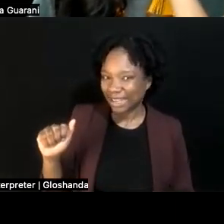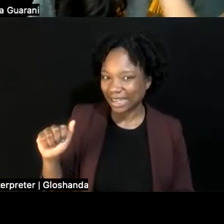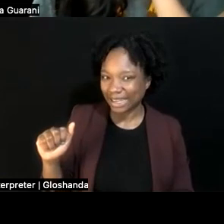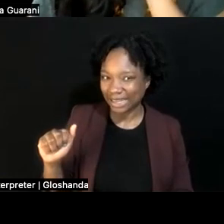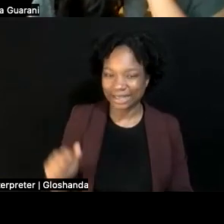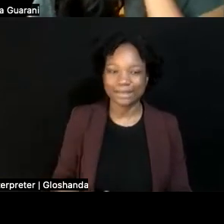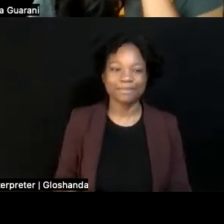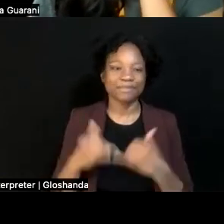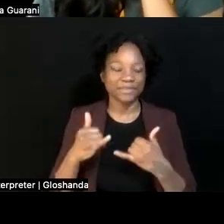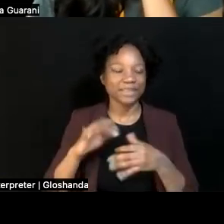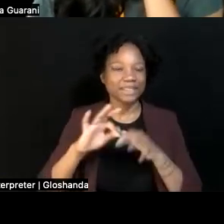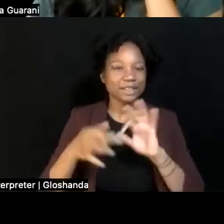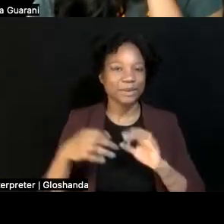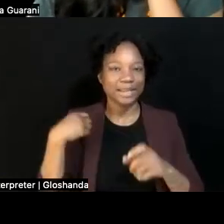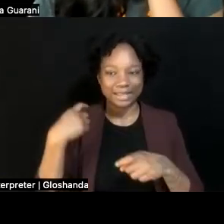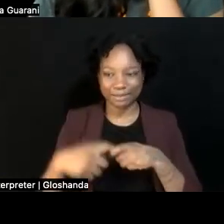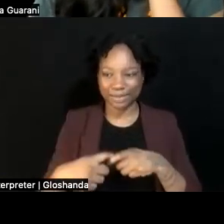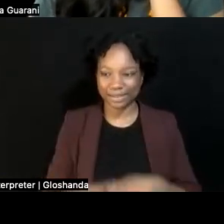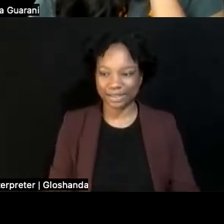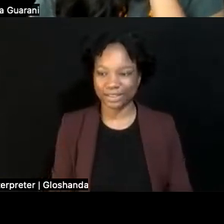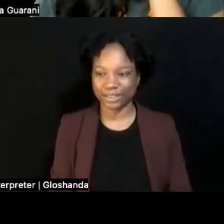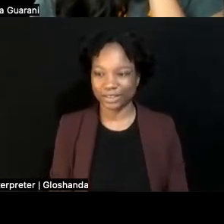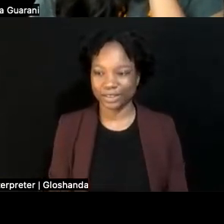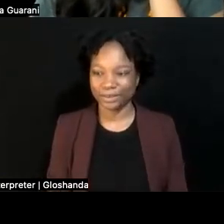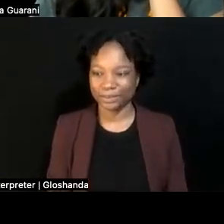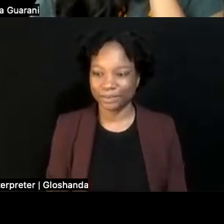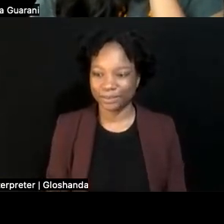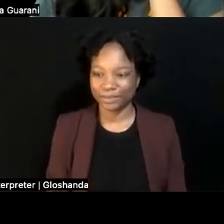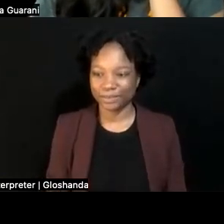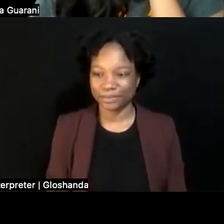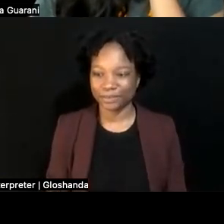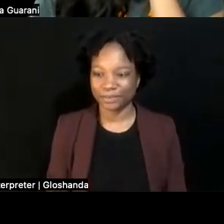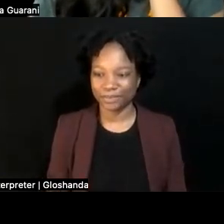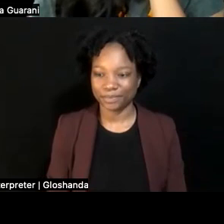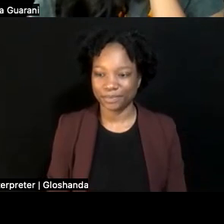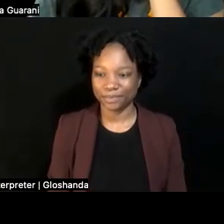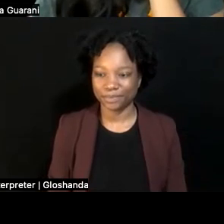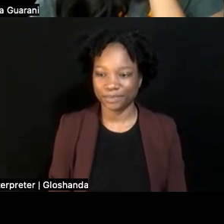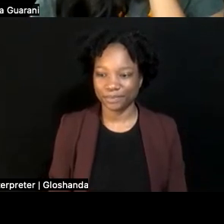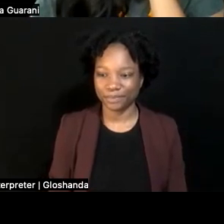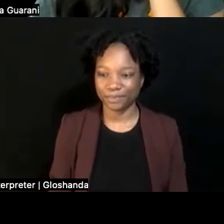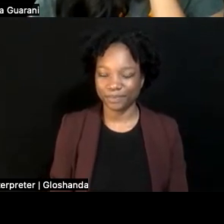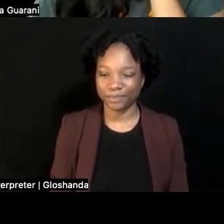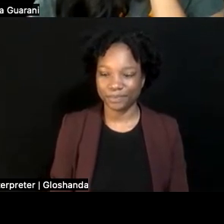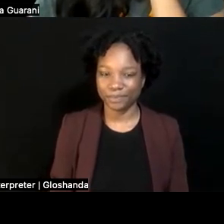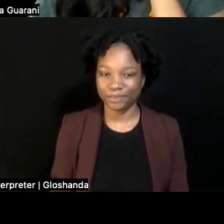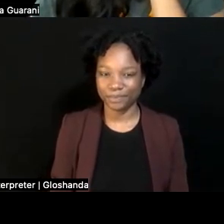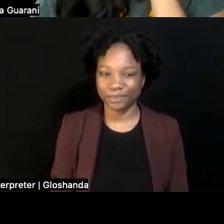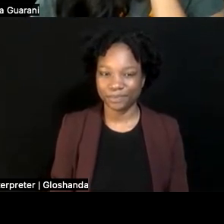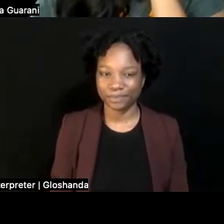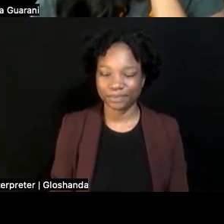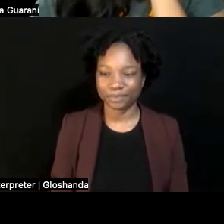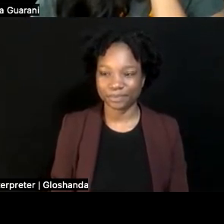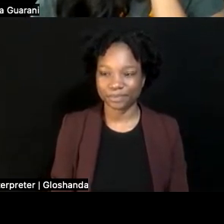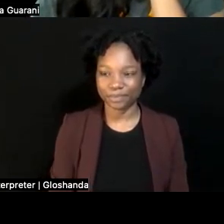Mi nombre es Marsha Smith, mi pronombre es ella, soy presidenta de Firelight Media y también formo parte de la